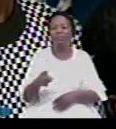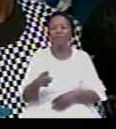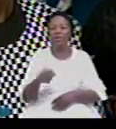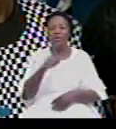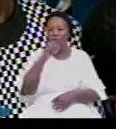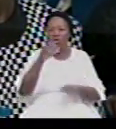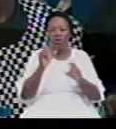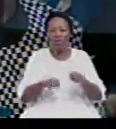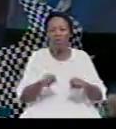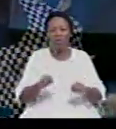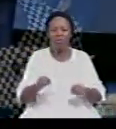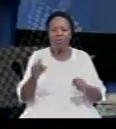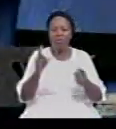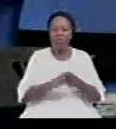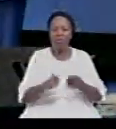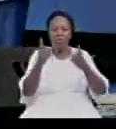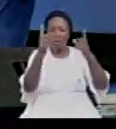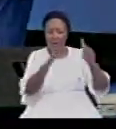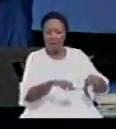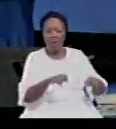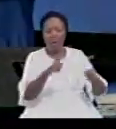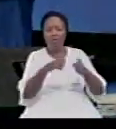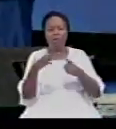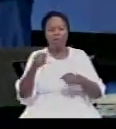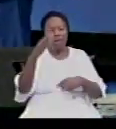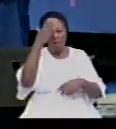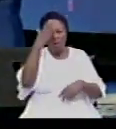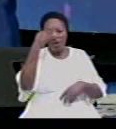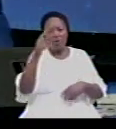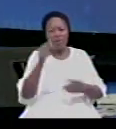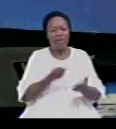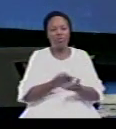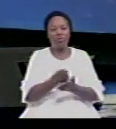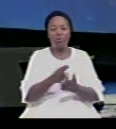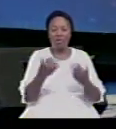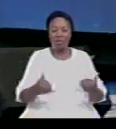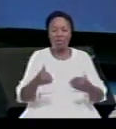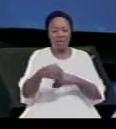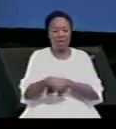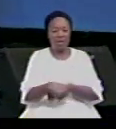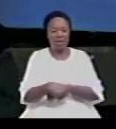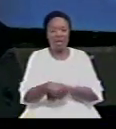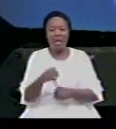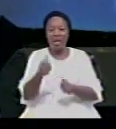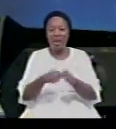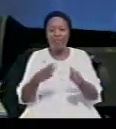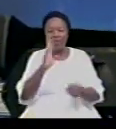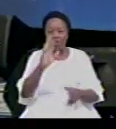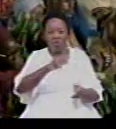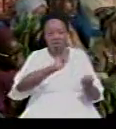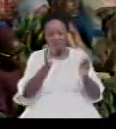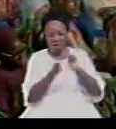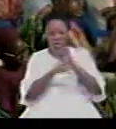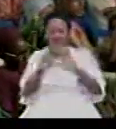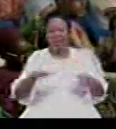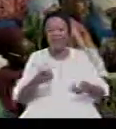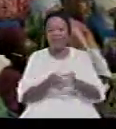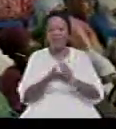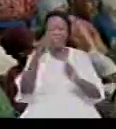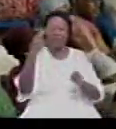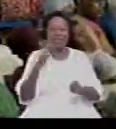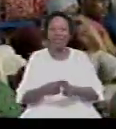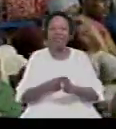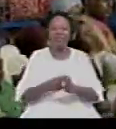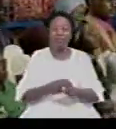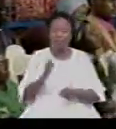to come to the knowledge of the truth. Tonight, everything will change in your life. Yeah.